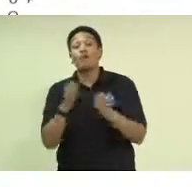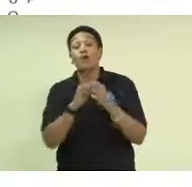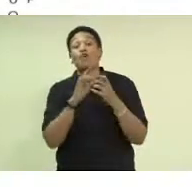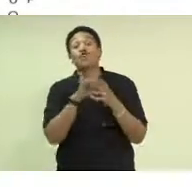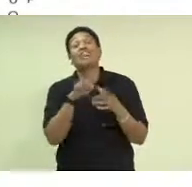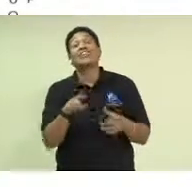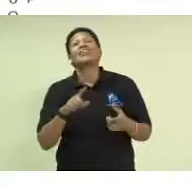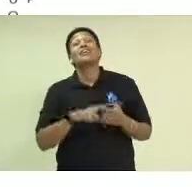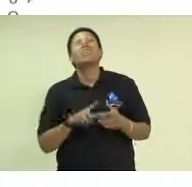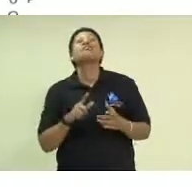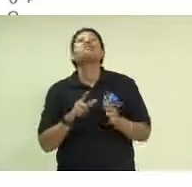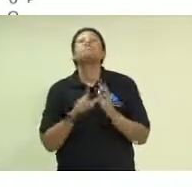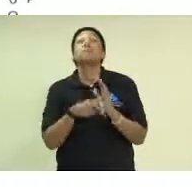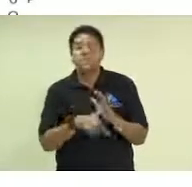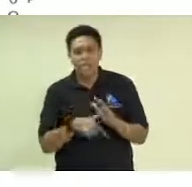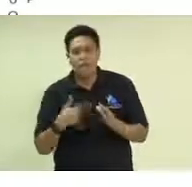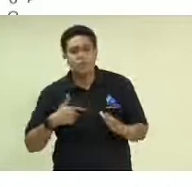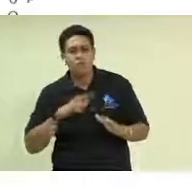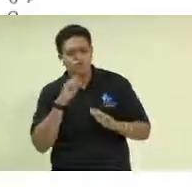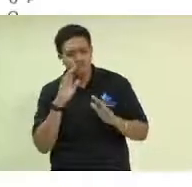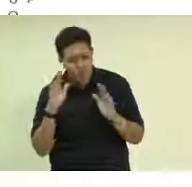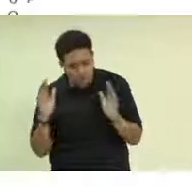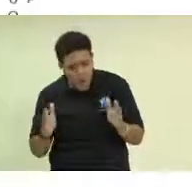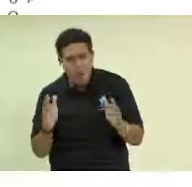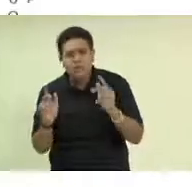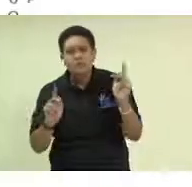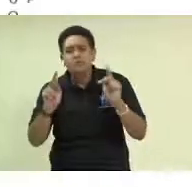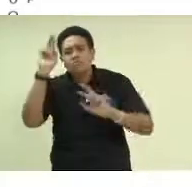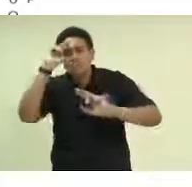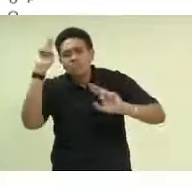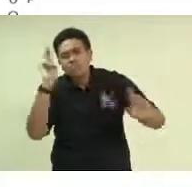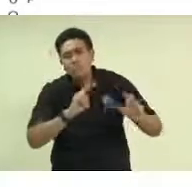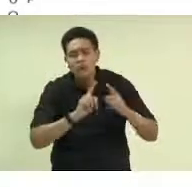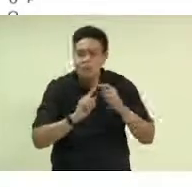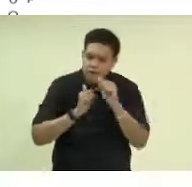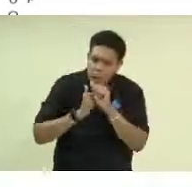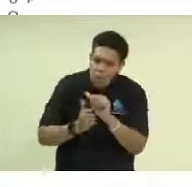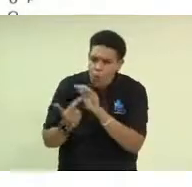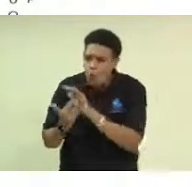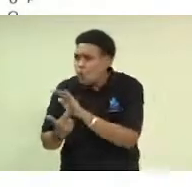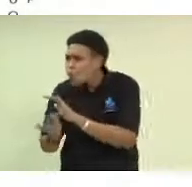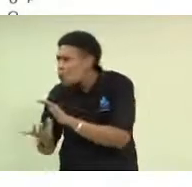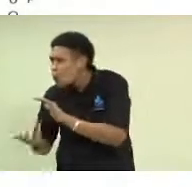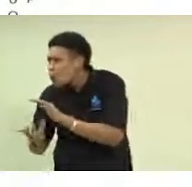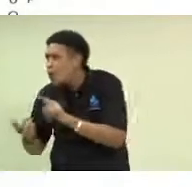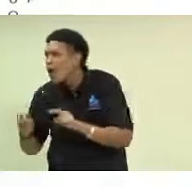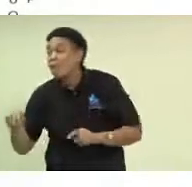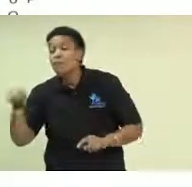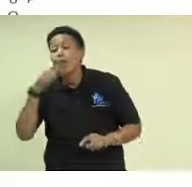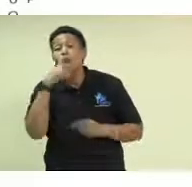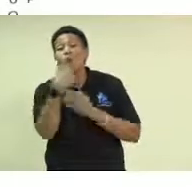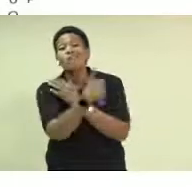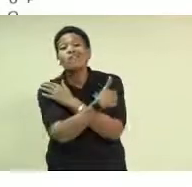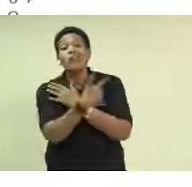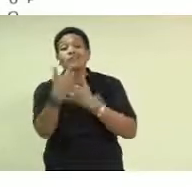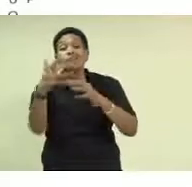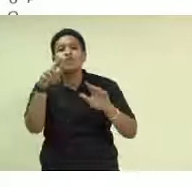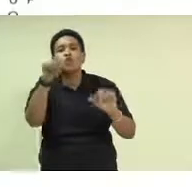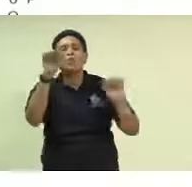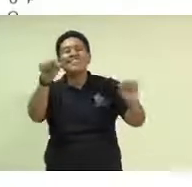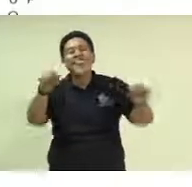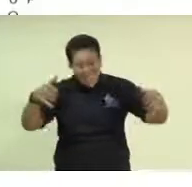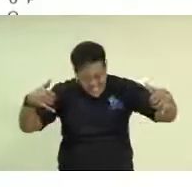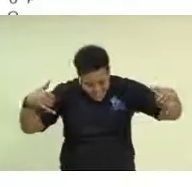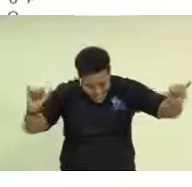But in the meantime, we encourage persons to respect and to follow the protocols. Those who are vaccinated, you can